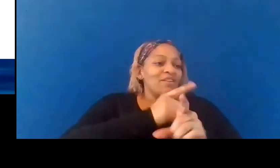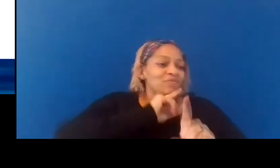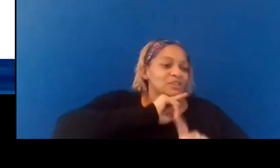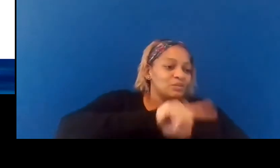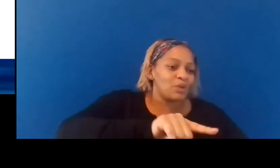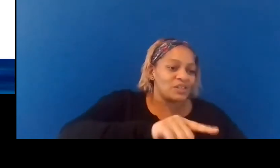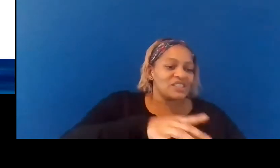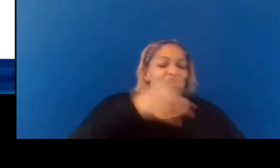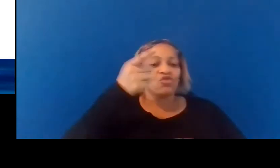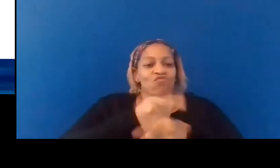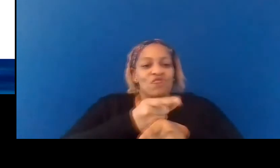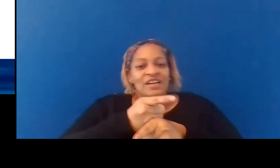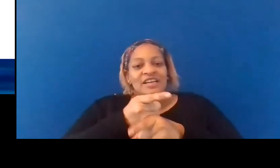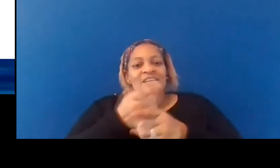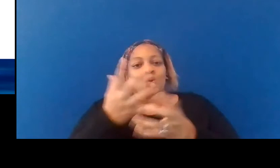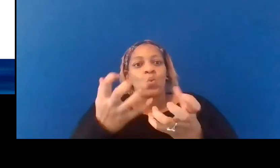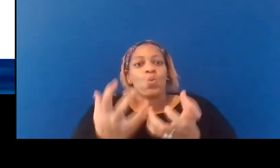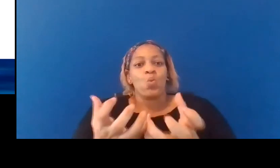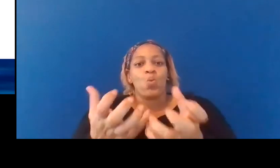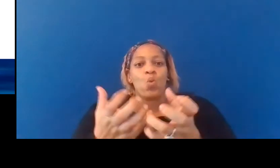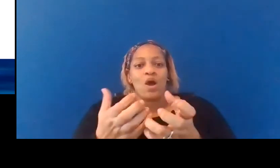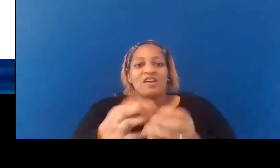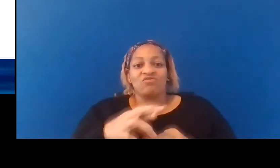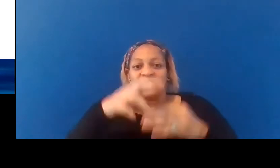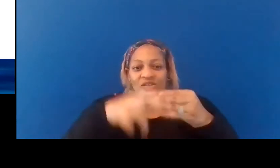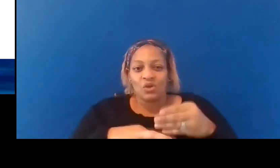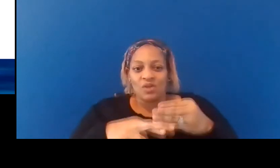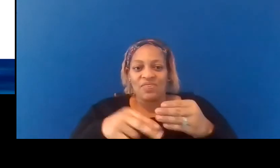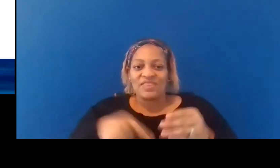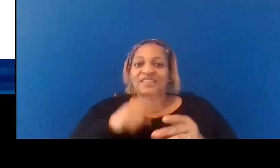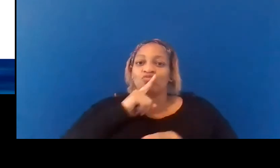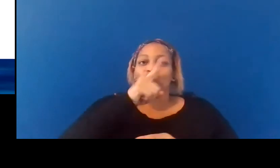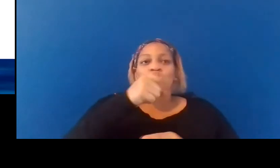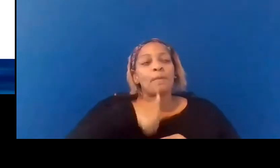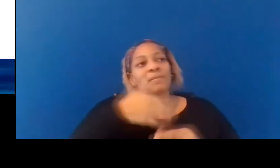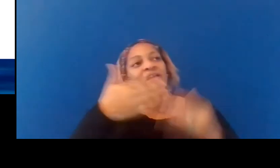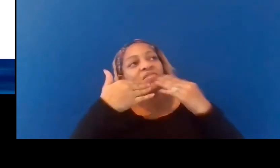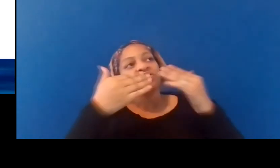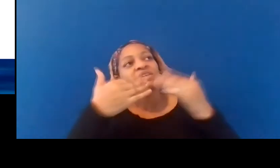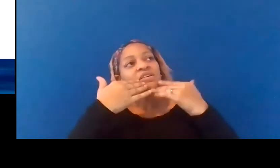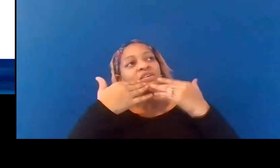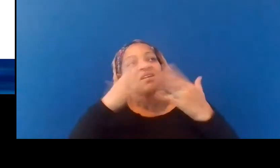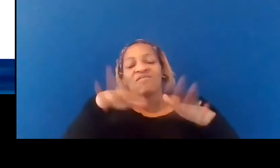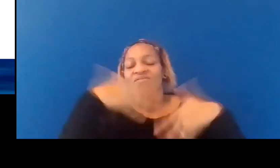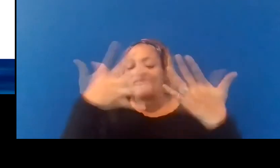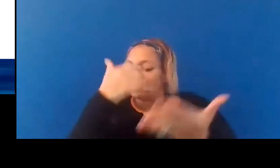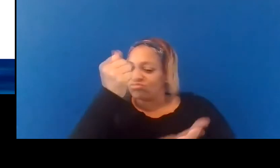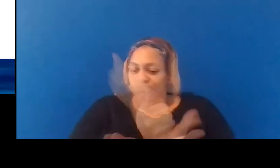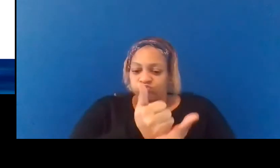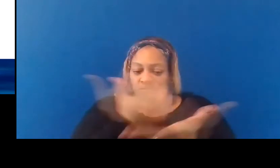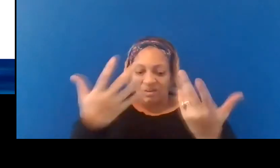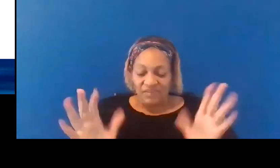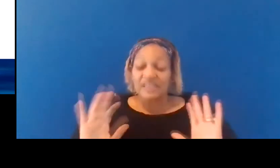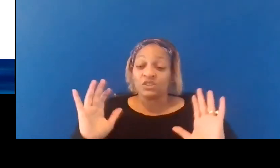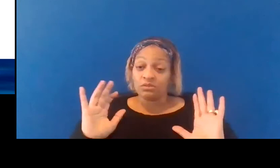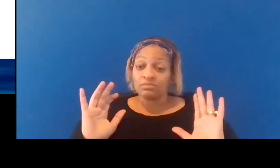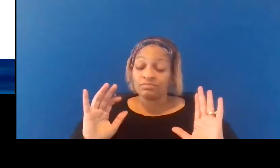right desired outcome. And that is the truth that I am grateful for. And it is so. And so it is. And so it